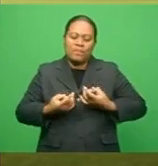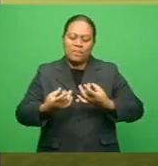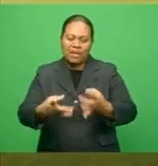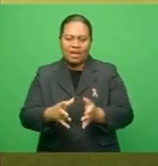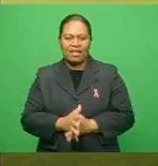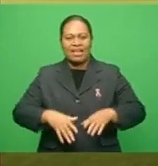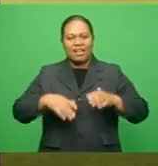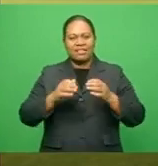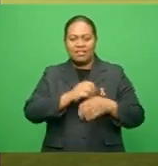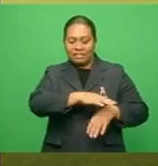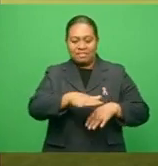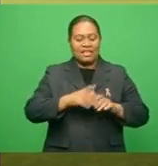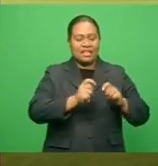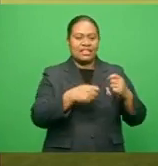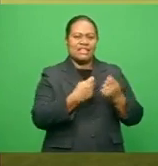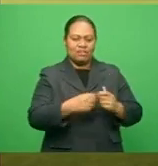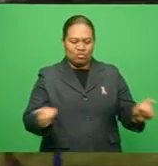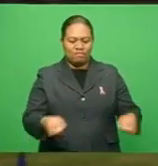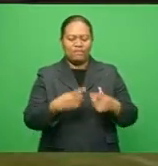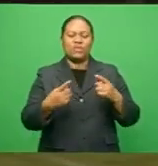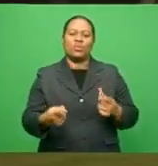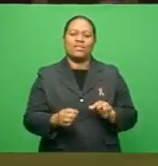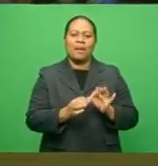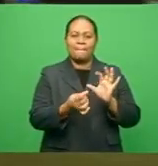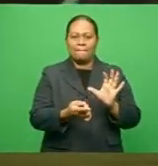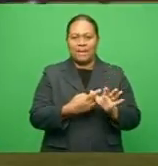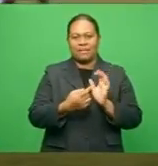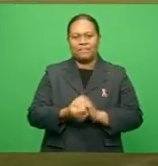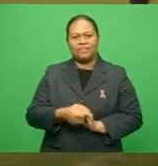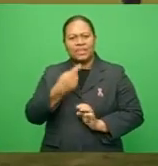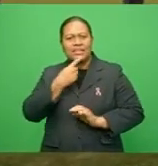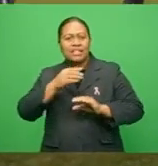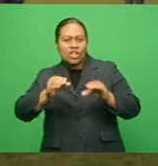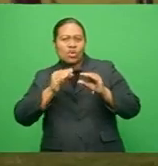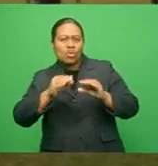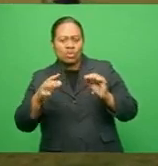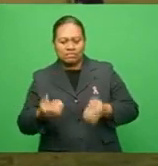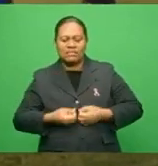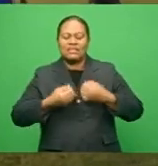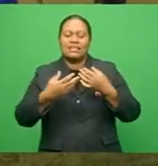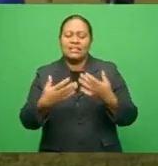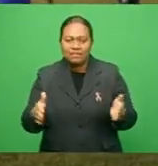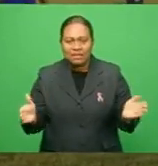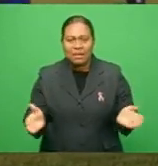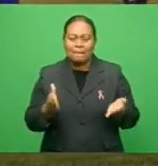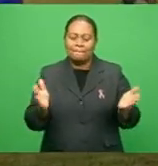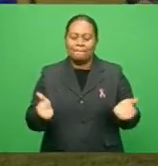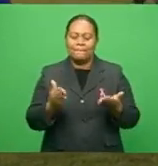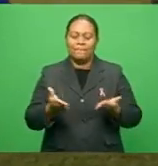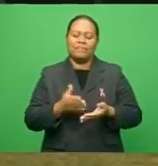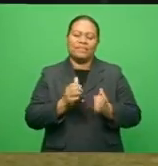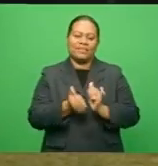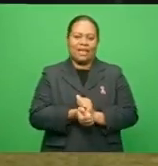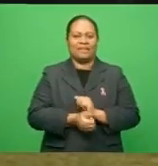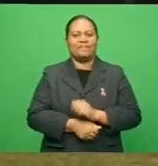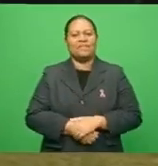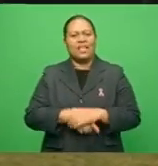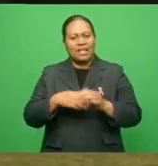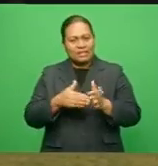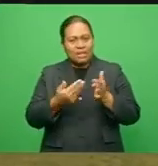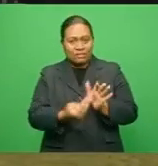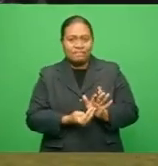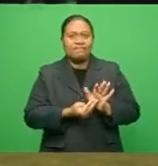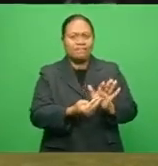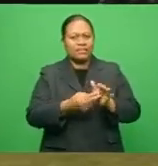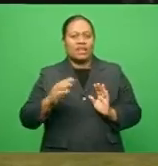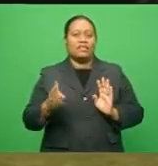VPL clash with Mba. Coach Kamal Swami using a match last night to give players some game time. The Jet Setters, who currently sit